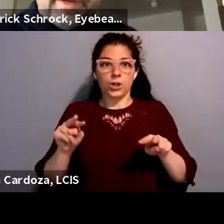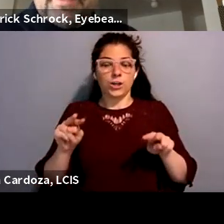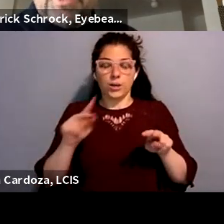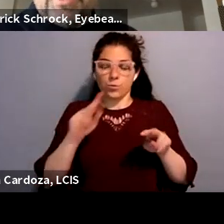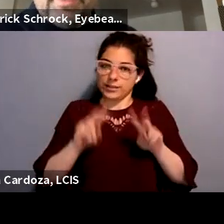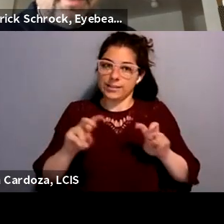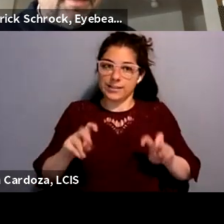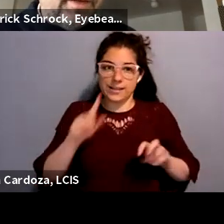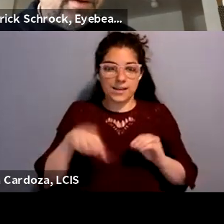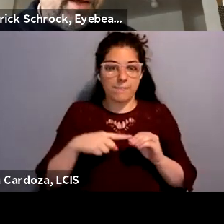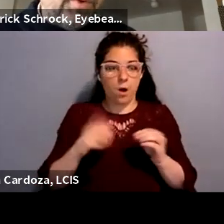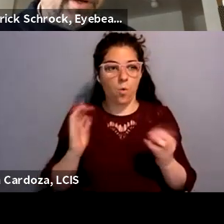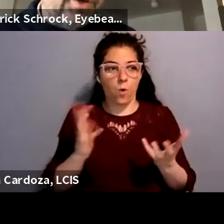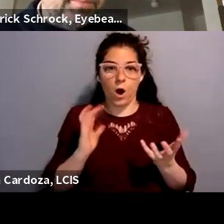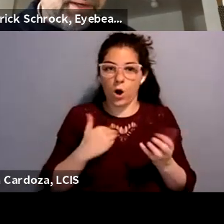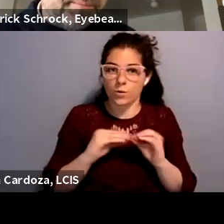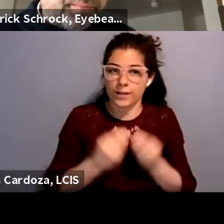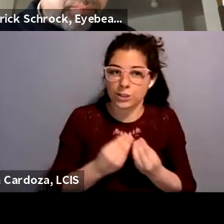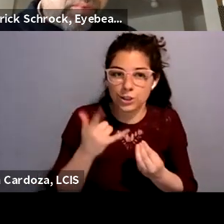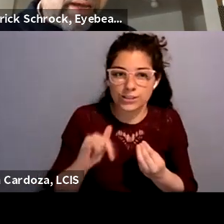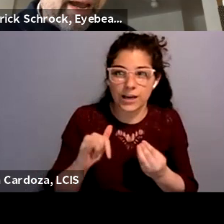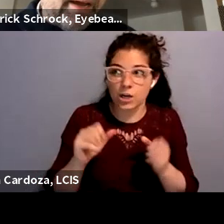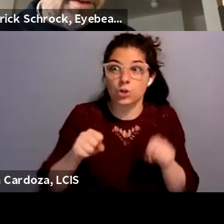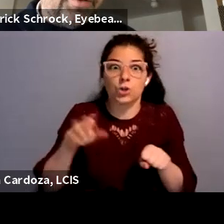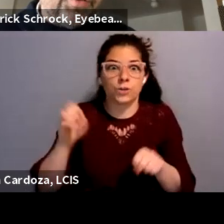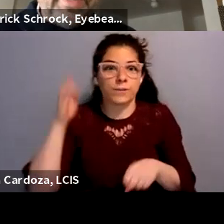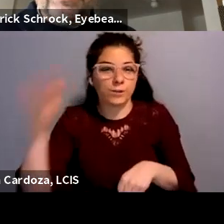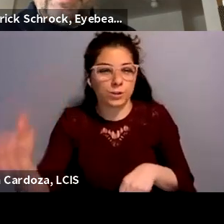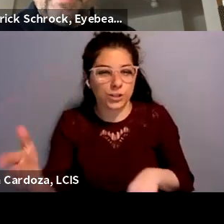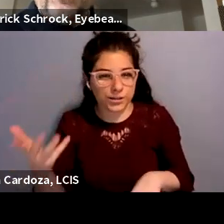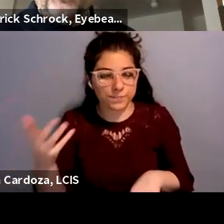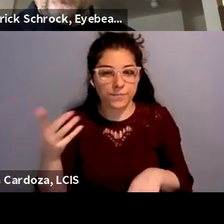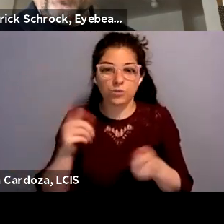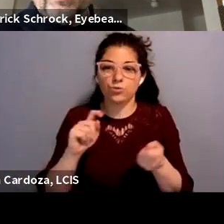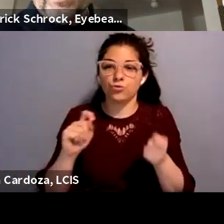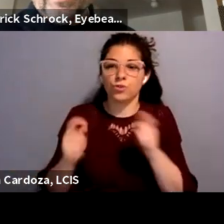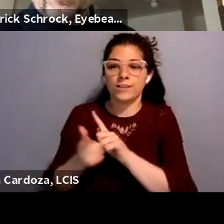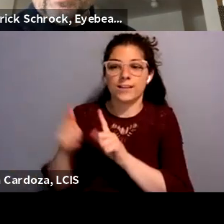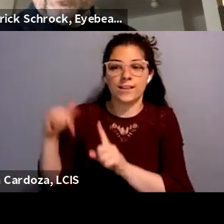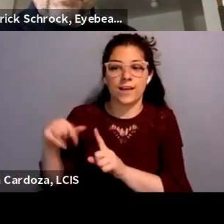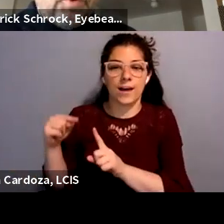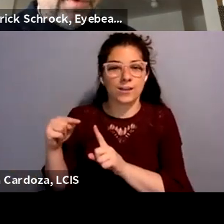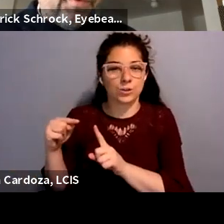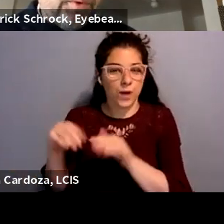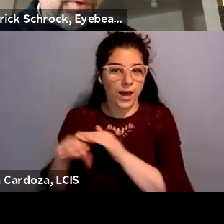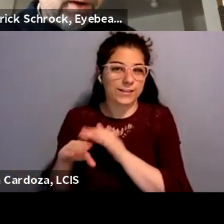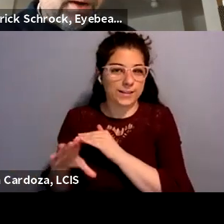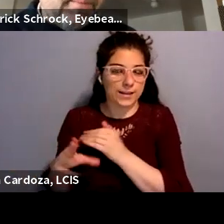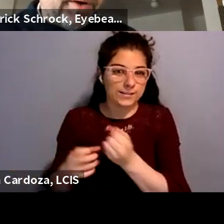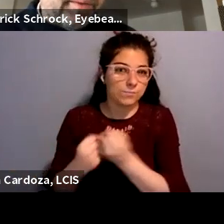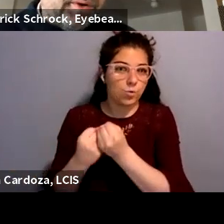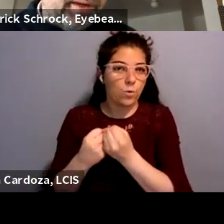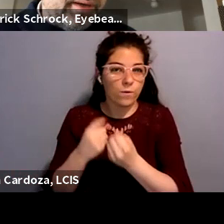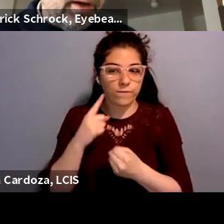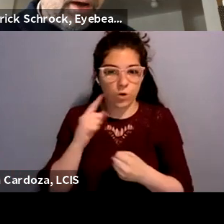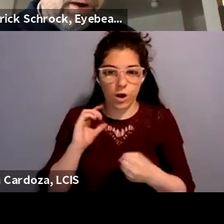our organization is and what it could be, and to translate that into access and support for